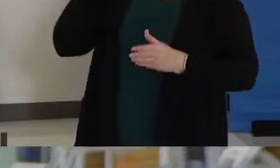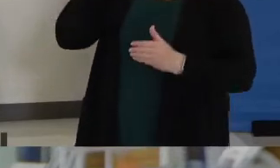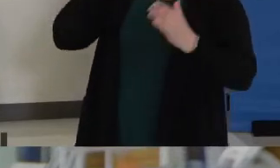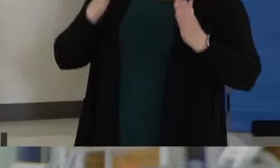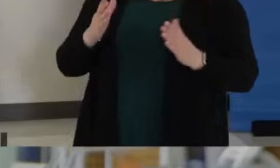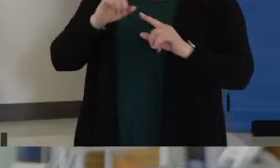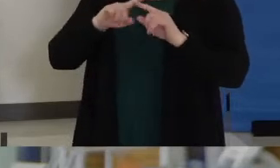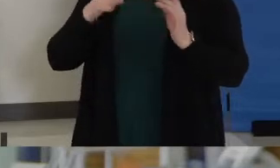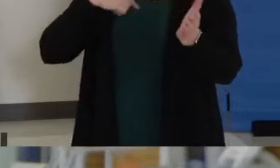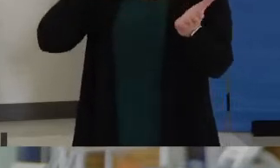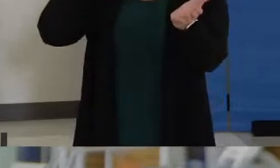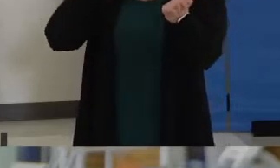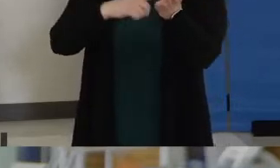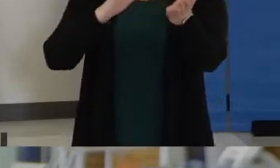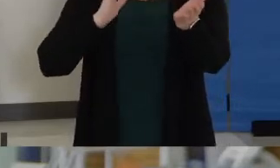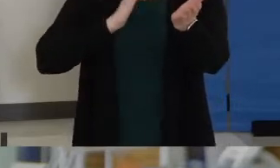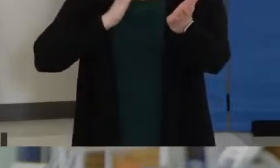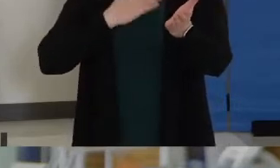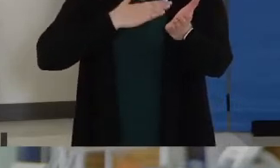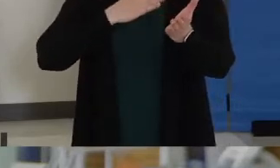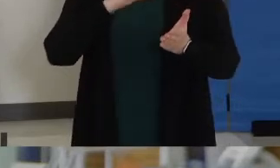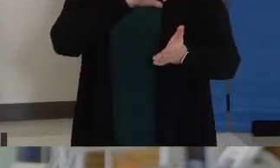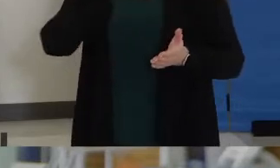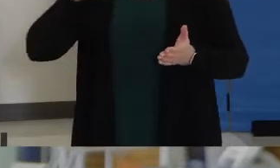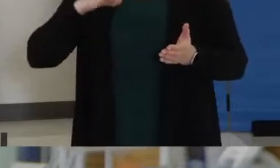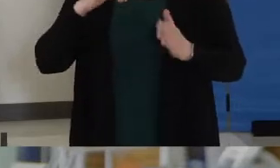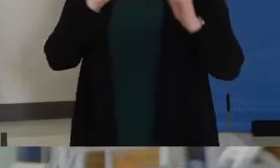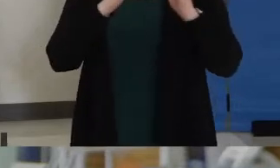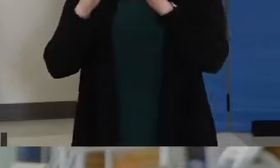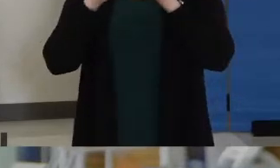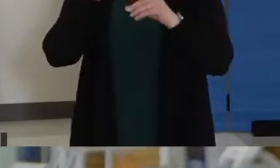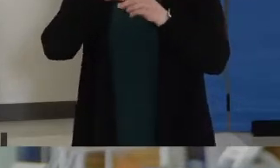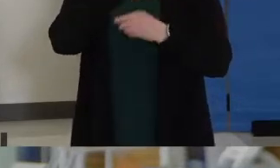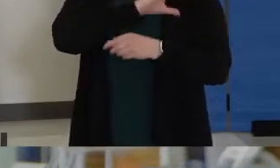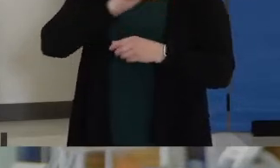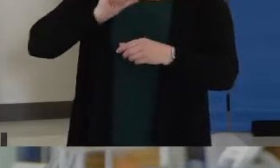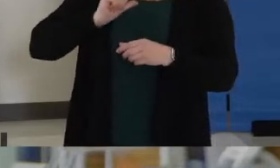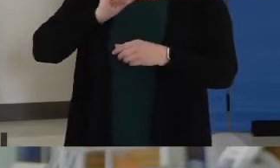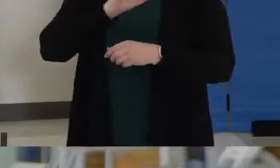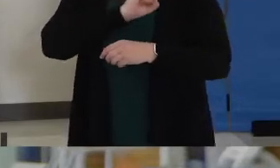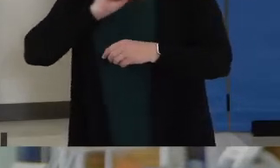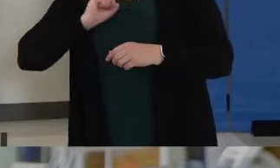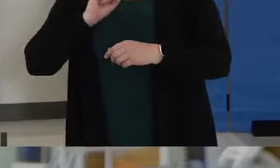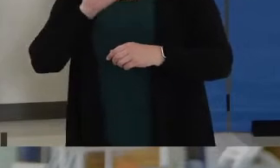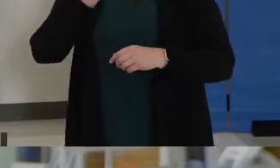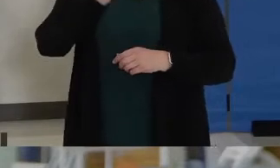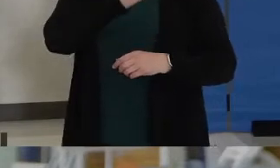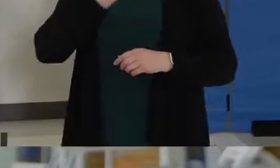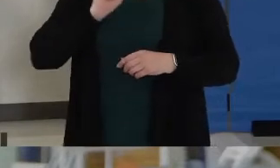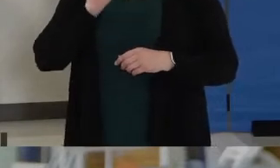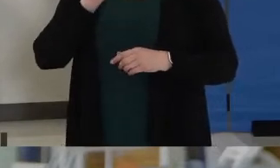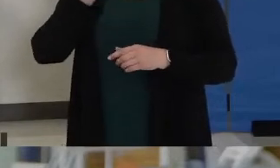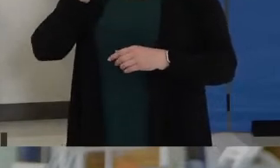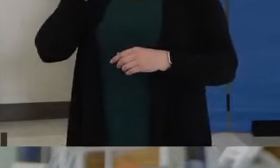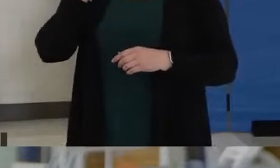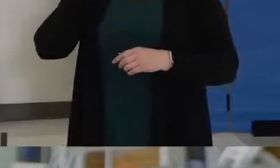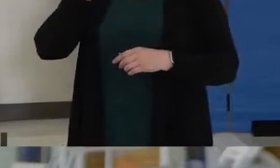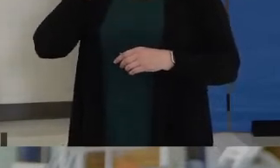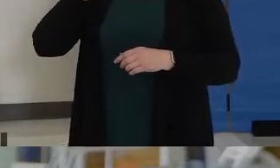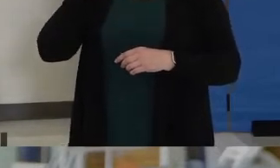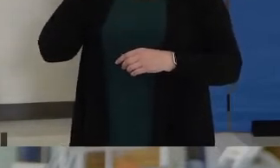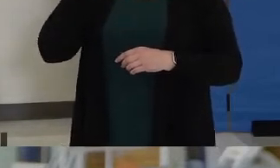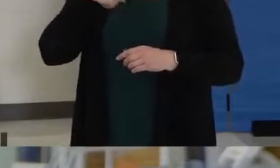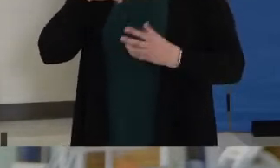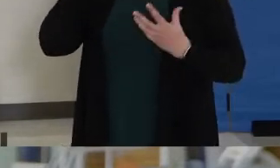to acknowledge my legislative colleagues in the Assembly and in the Senate. Senator Eggman is a leader. We have a mental health